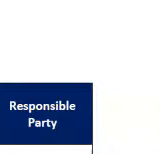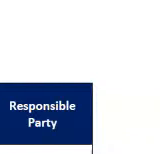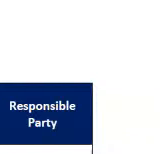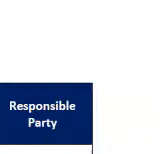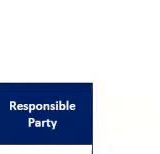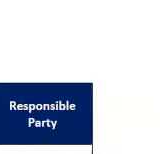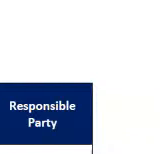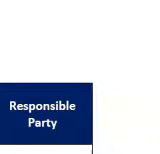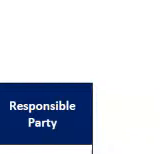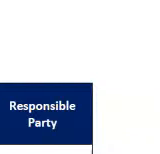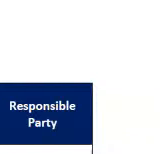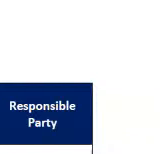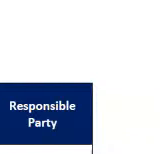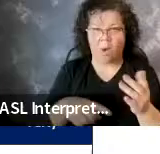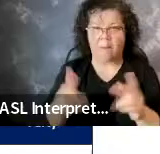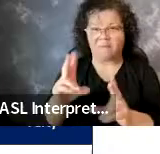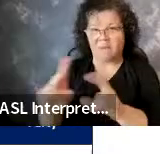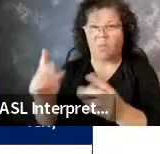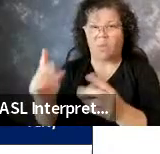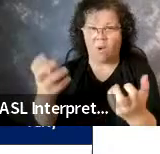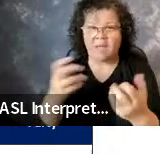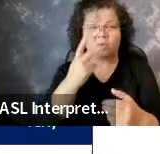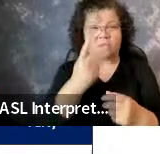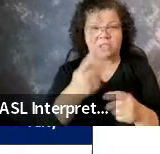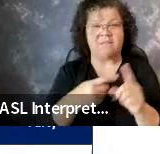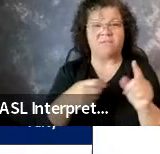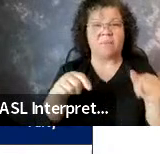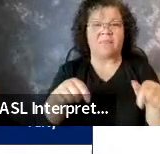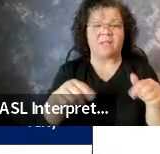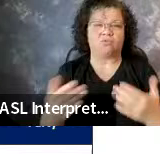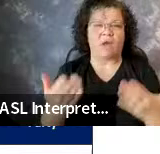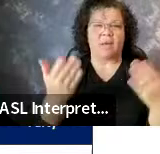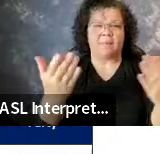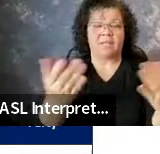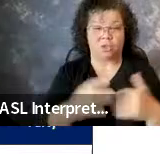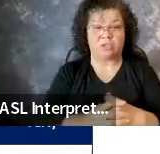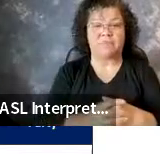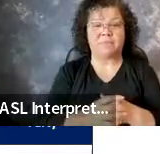folks were really wanting to see from this recommendation.